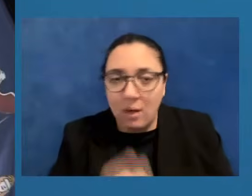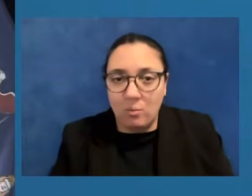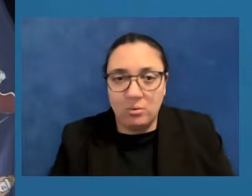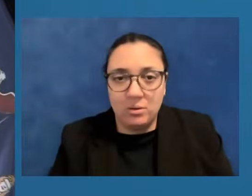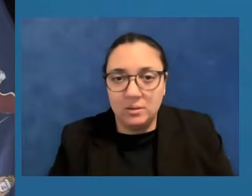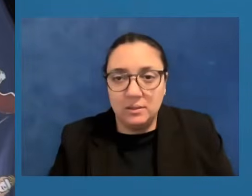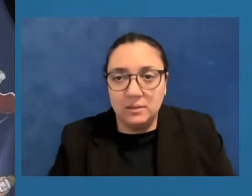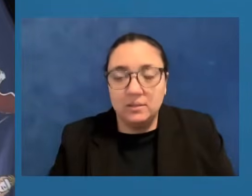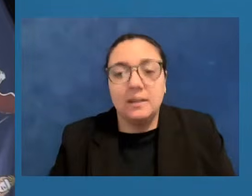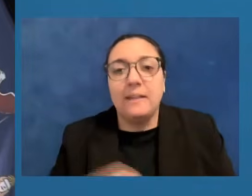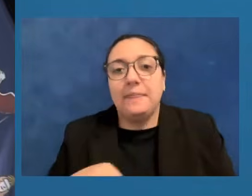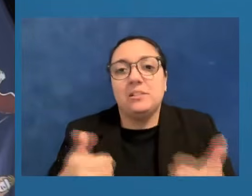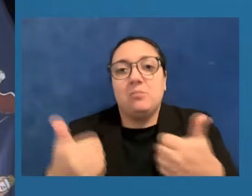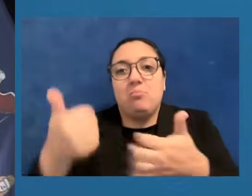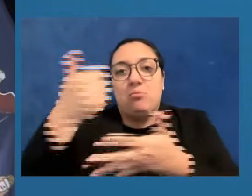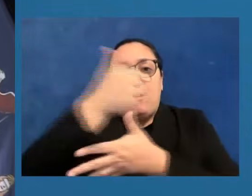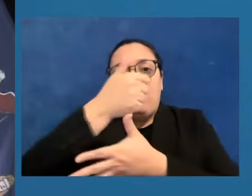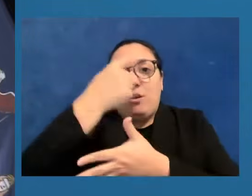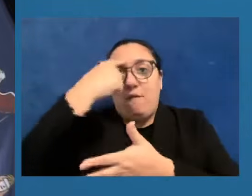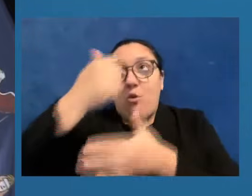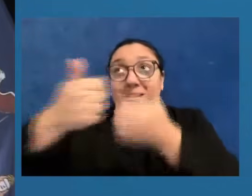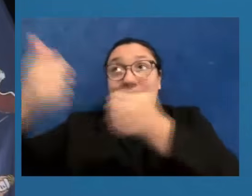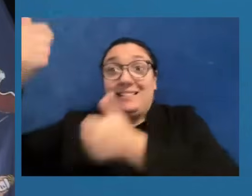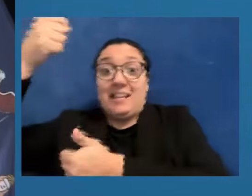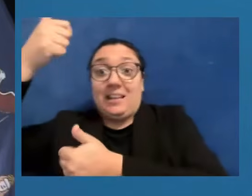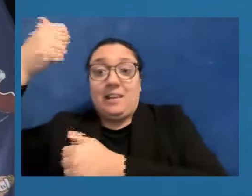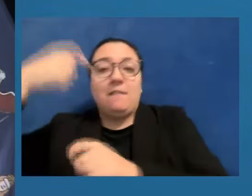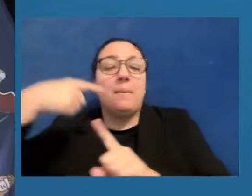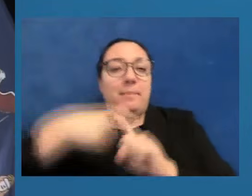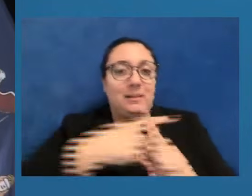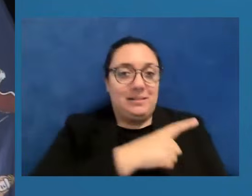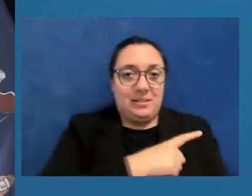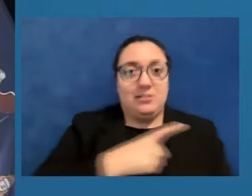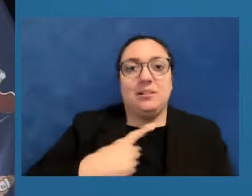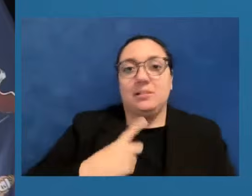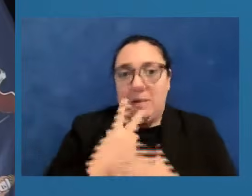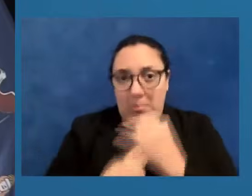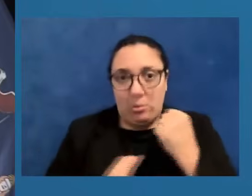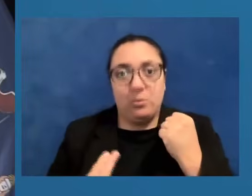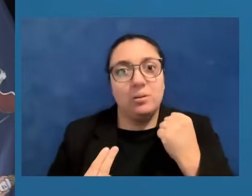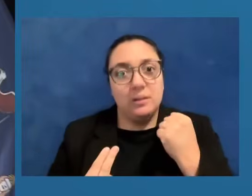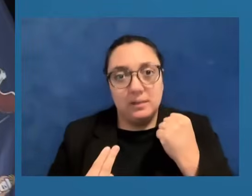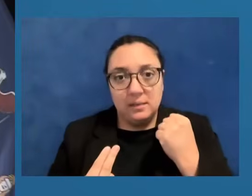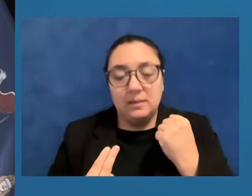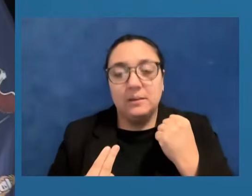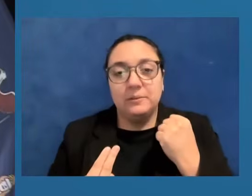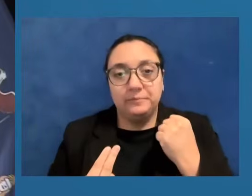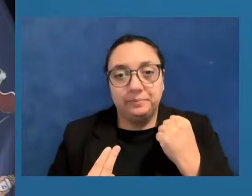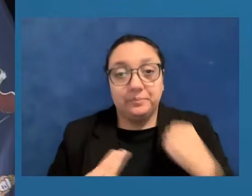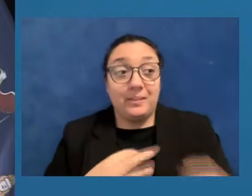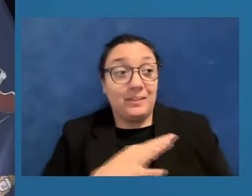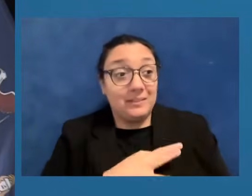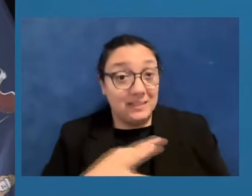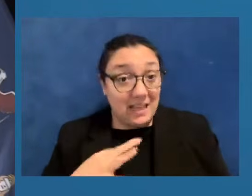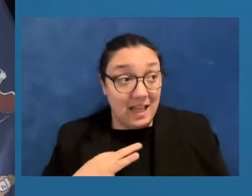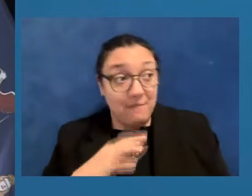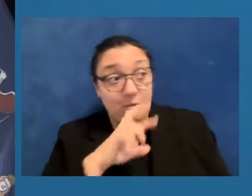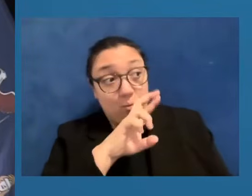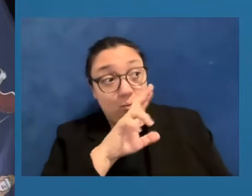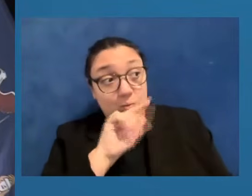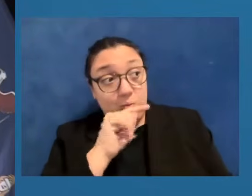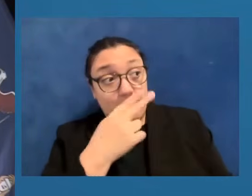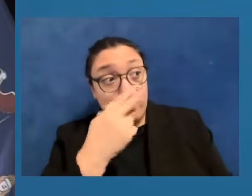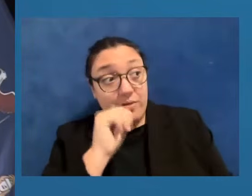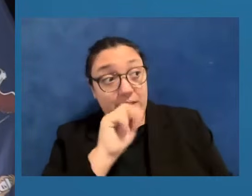priority for both the executive as well as the legislature. And with talented staff, thank you, Ruth Ann, because poor Ruth Ann, you have